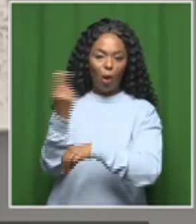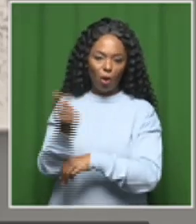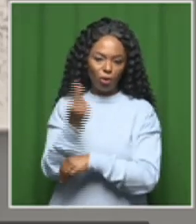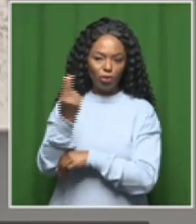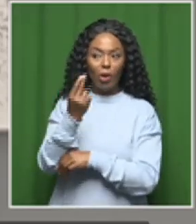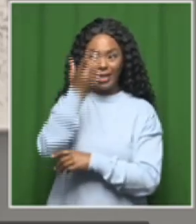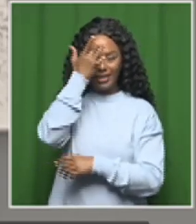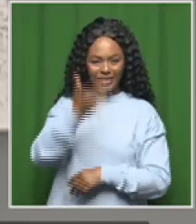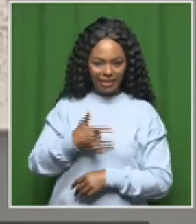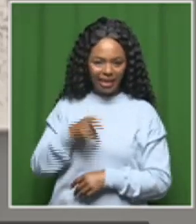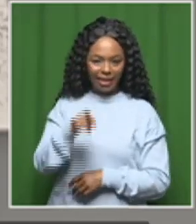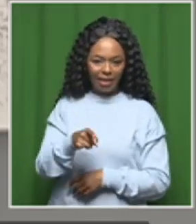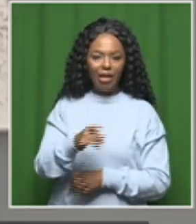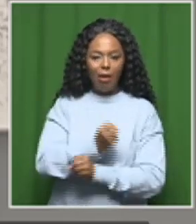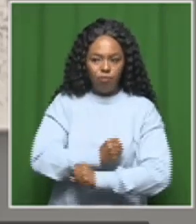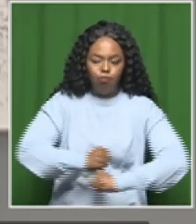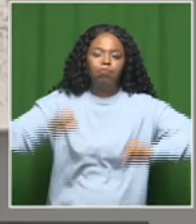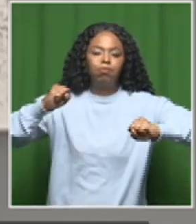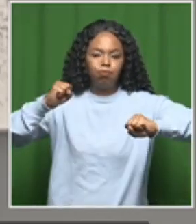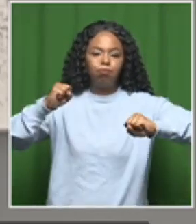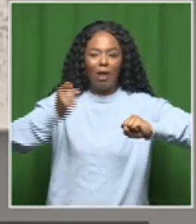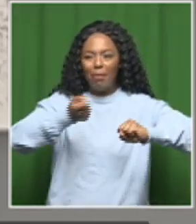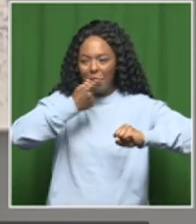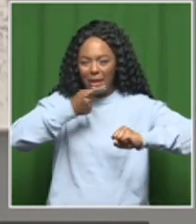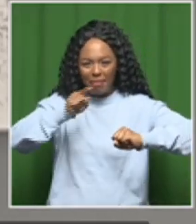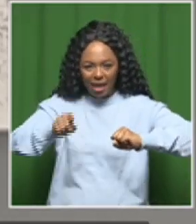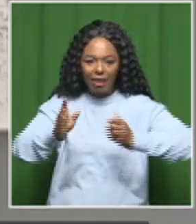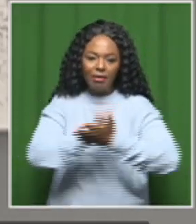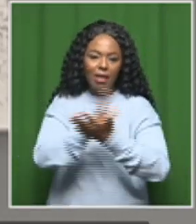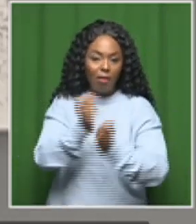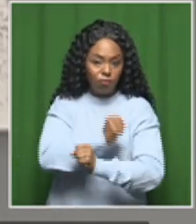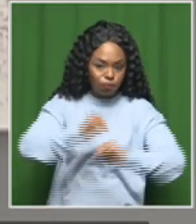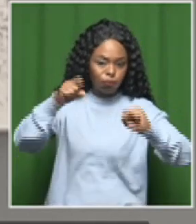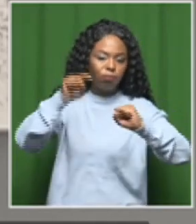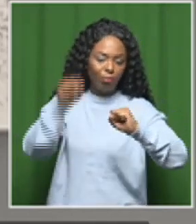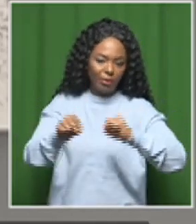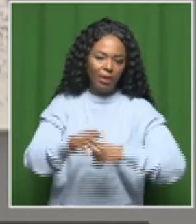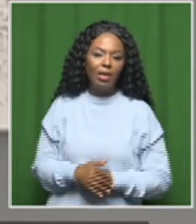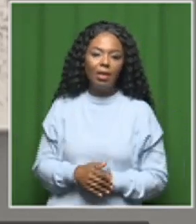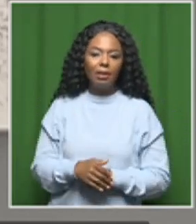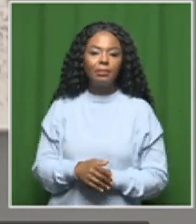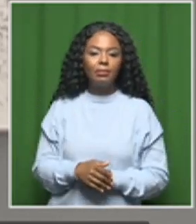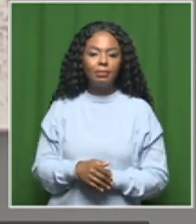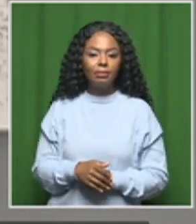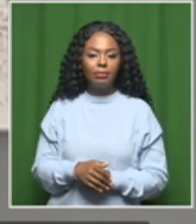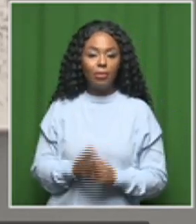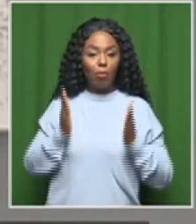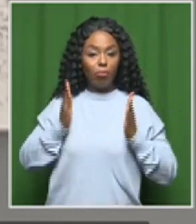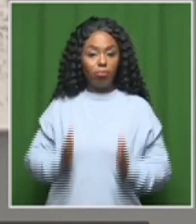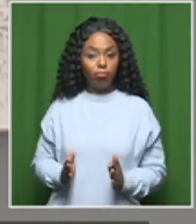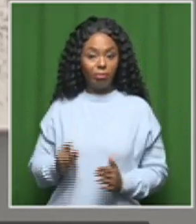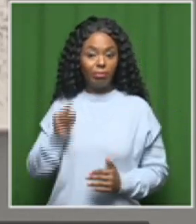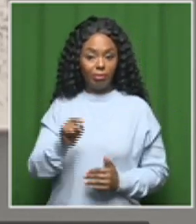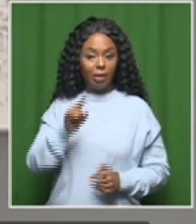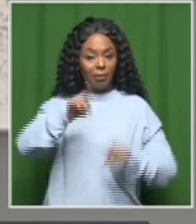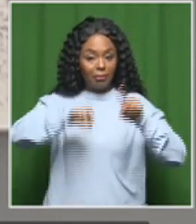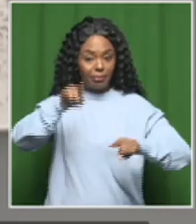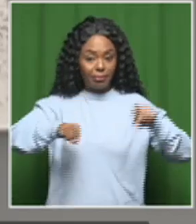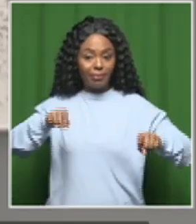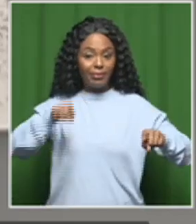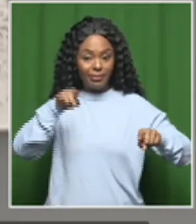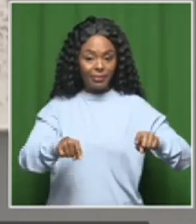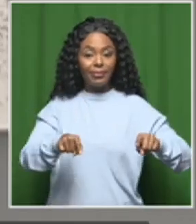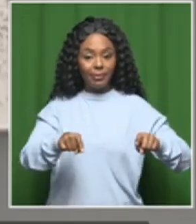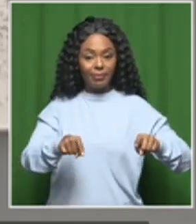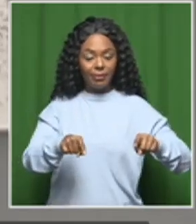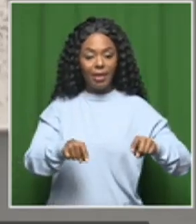obesity, such as your Prader-Willi syndrome. You also have hormonal changes that can lead to weight gain, certain medications